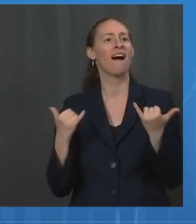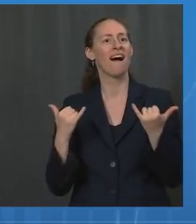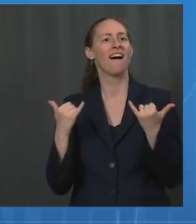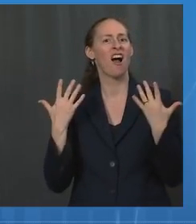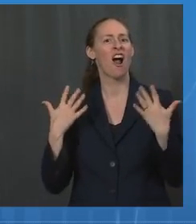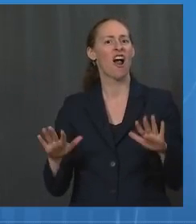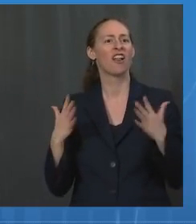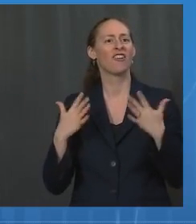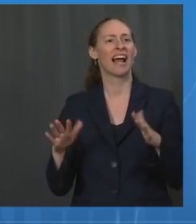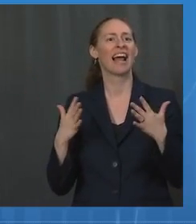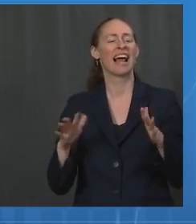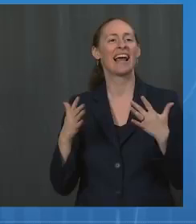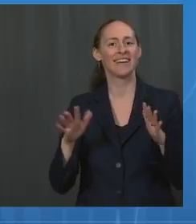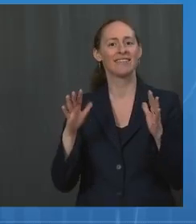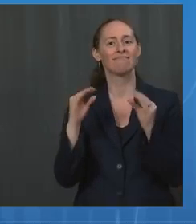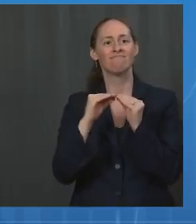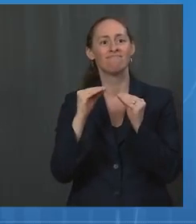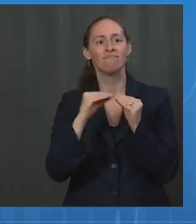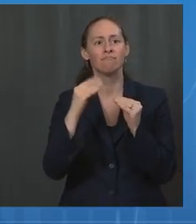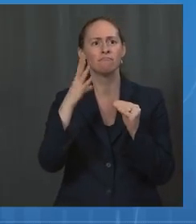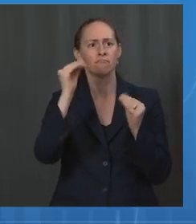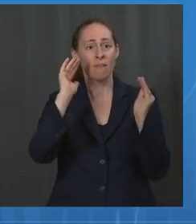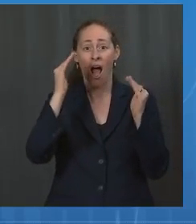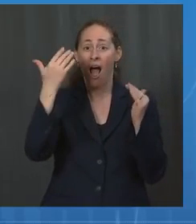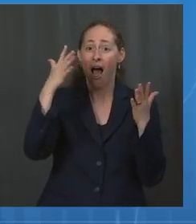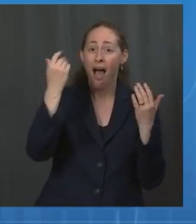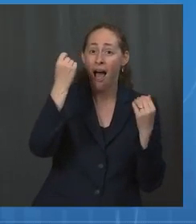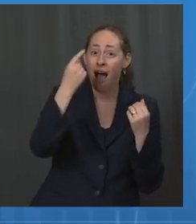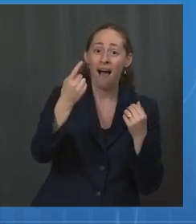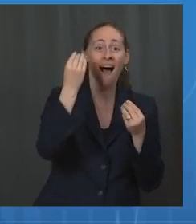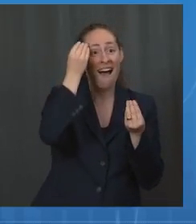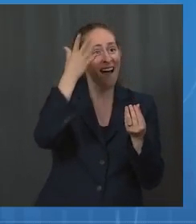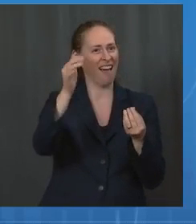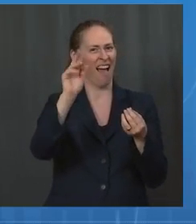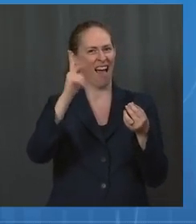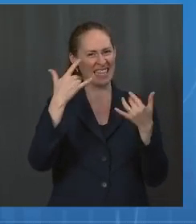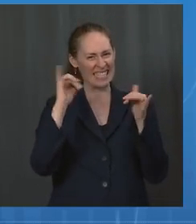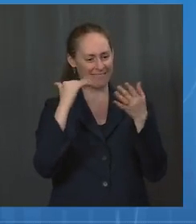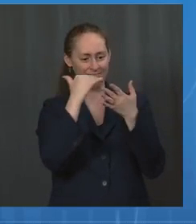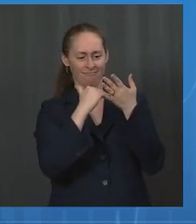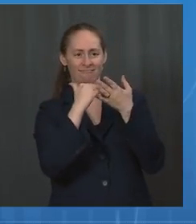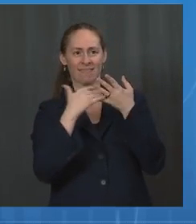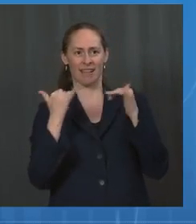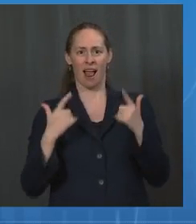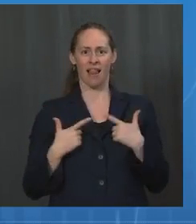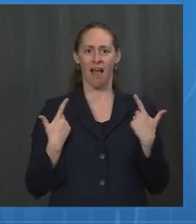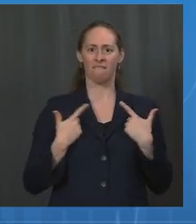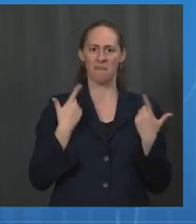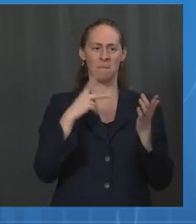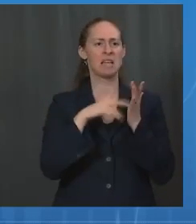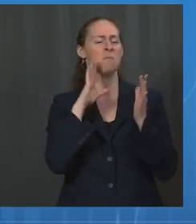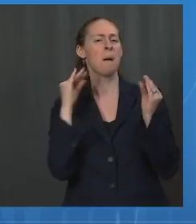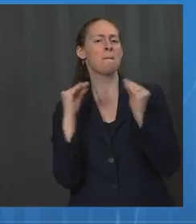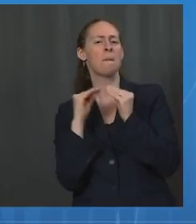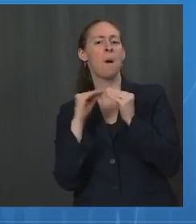million more first shots than in all of July, with several days still left to go to add to that total in August.